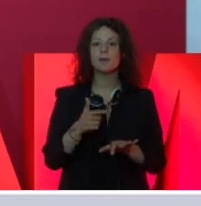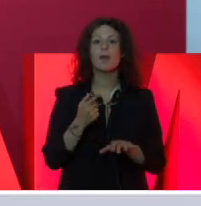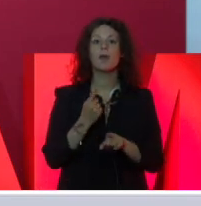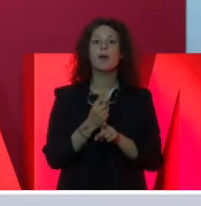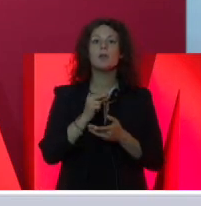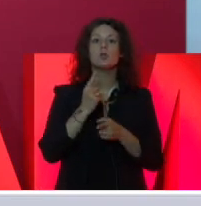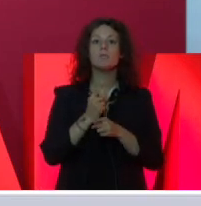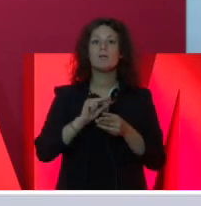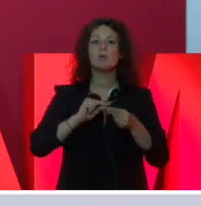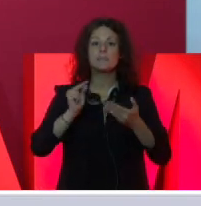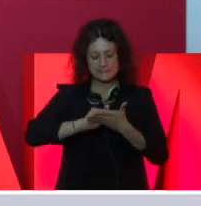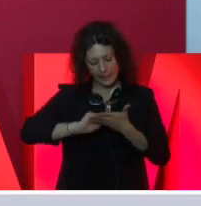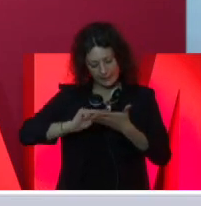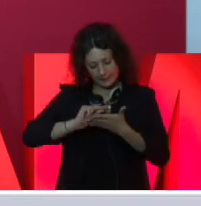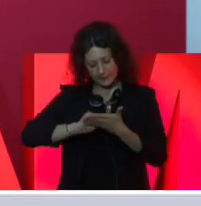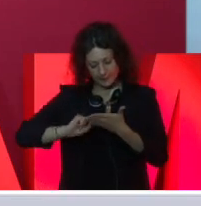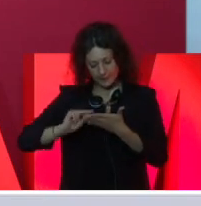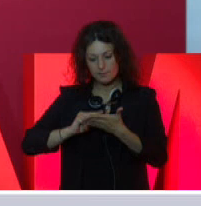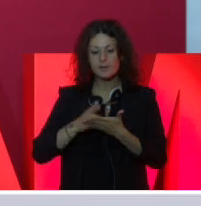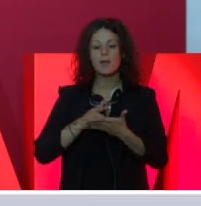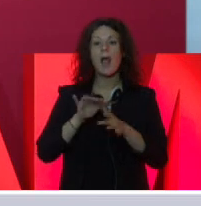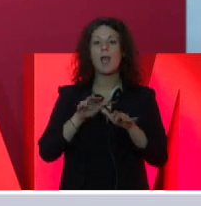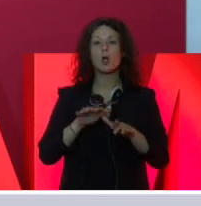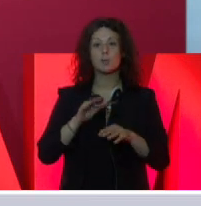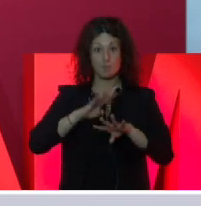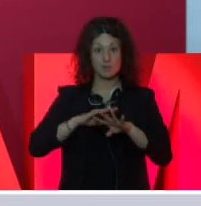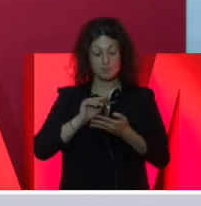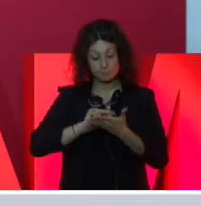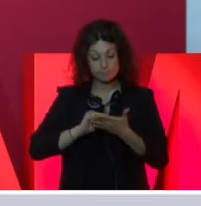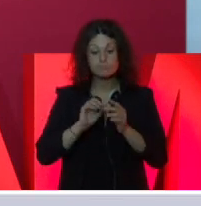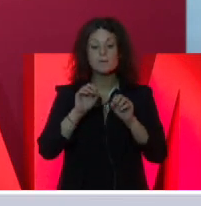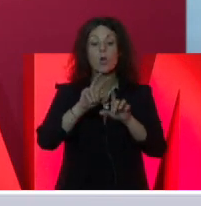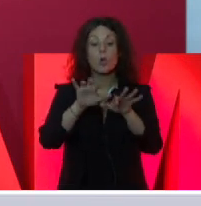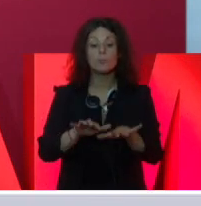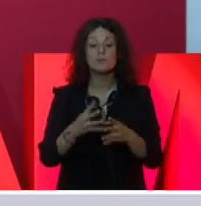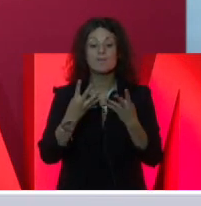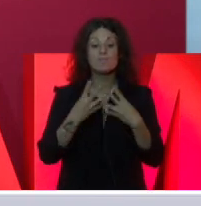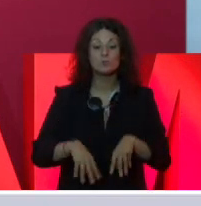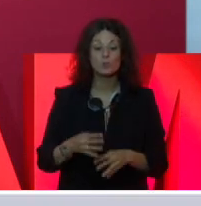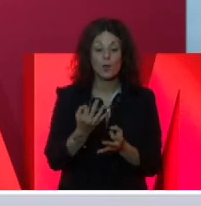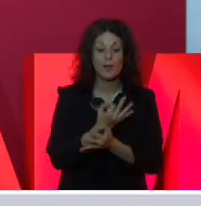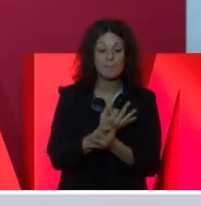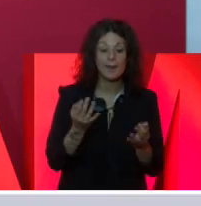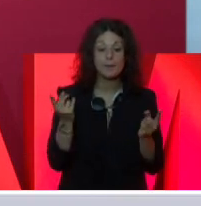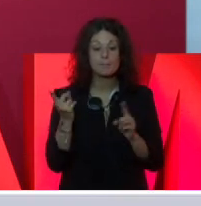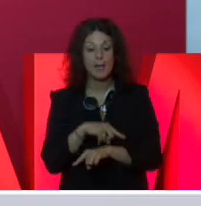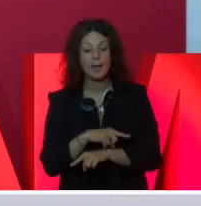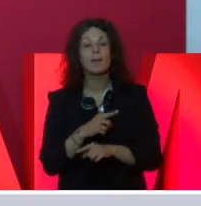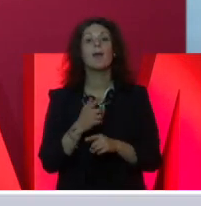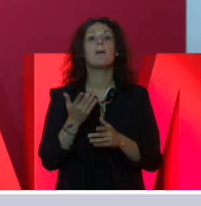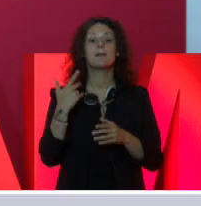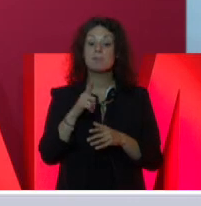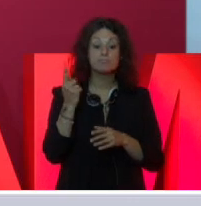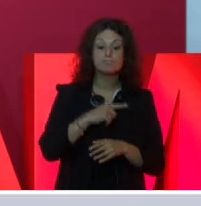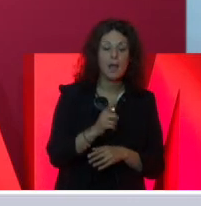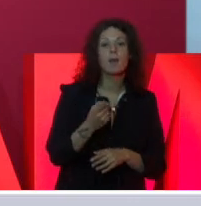If there was a mistake, they would look for me. Now, algorithms are not codified any longer. You can